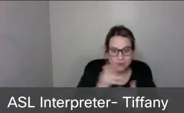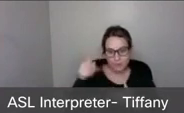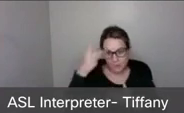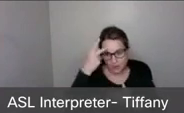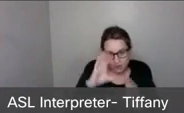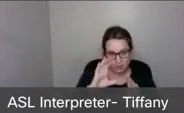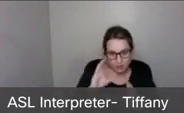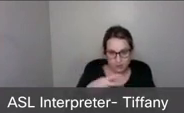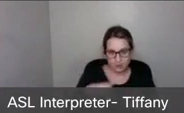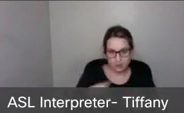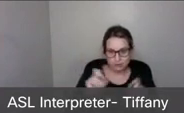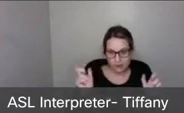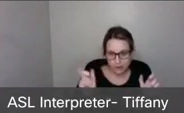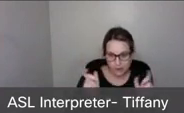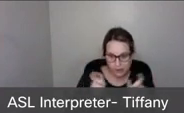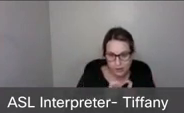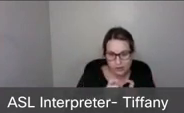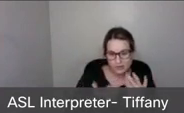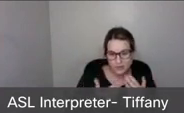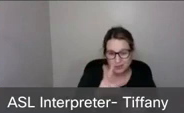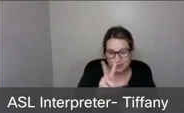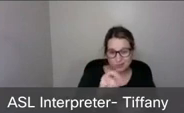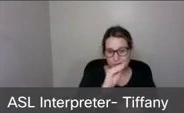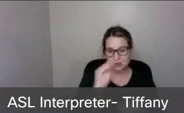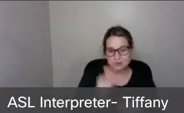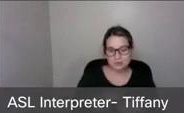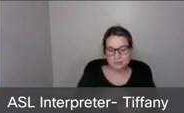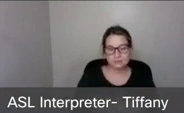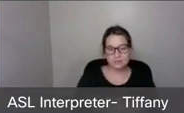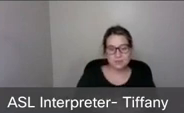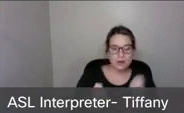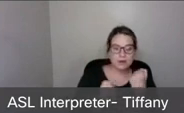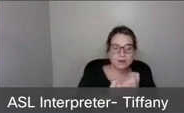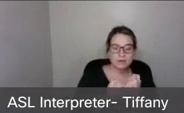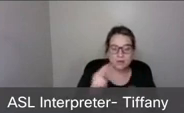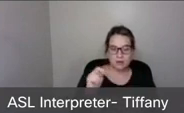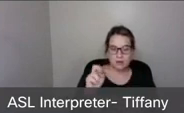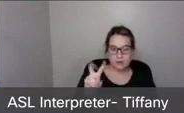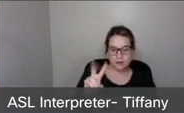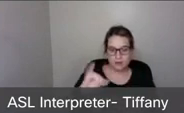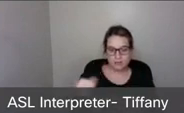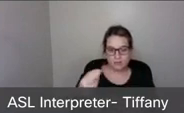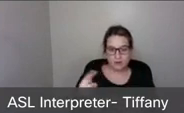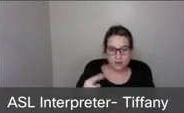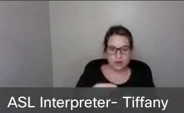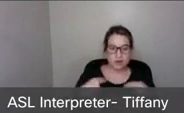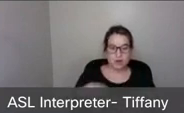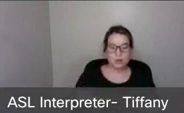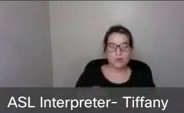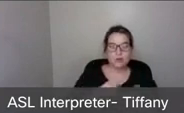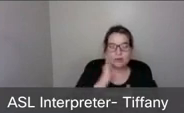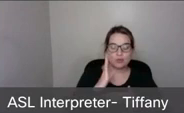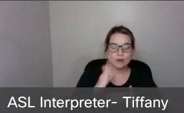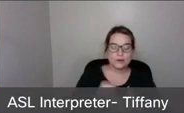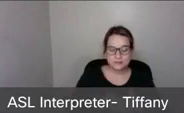should be quite small, maybe 3%. I support the Navajo Human Rights Commission's proposed map for